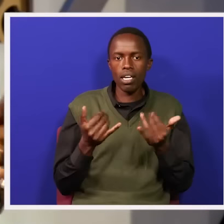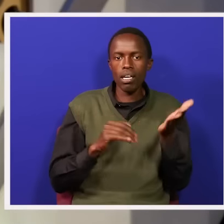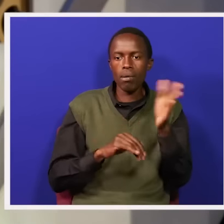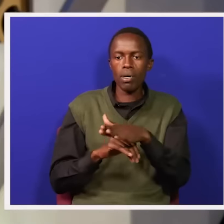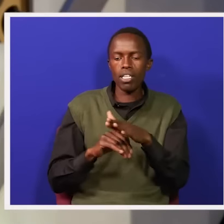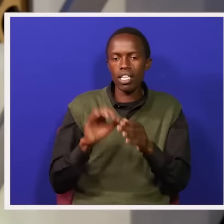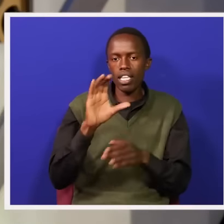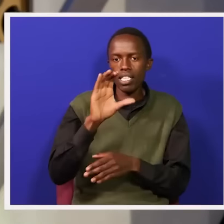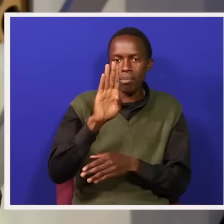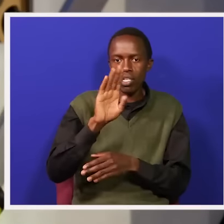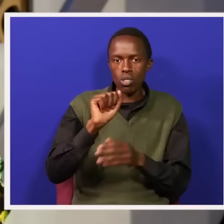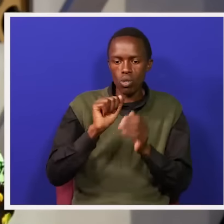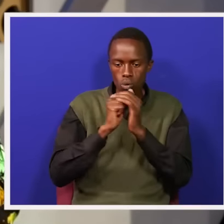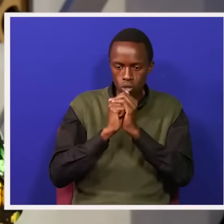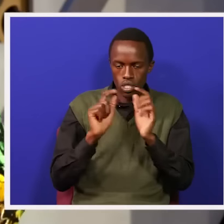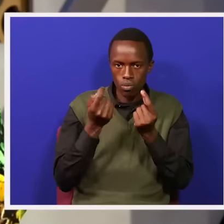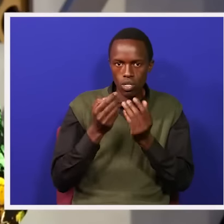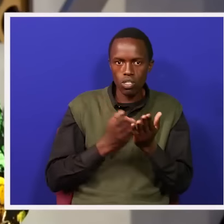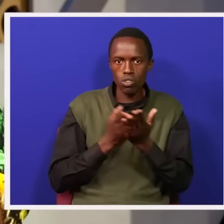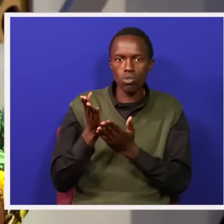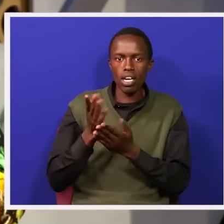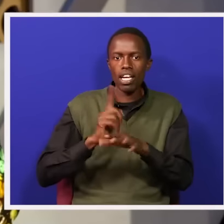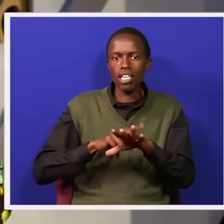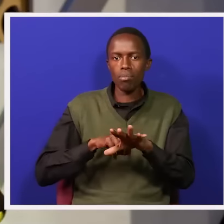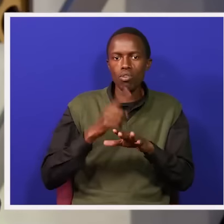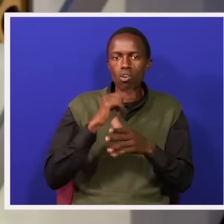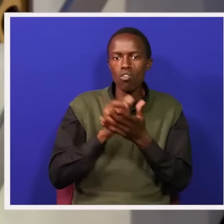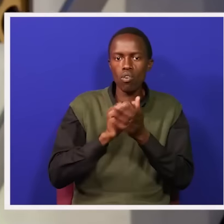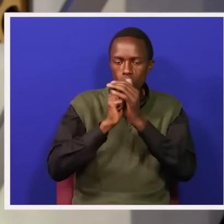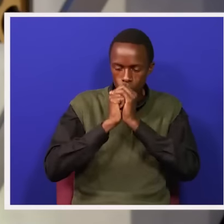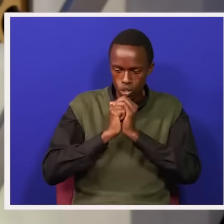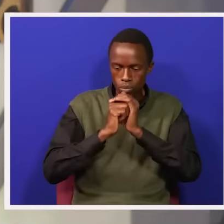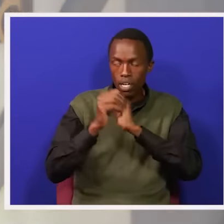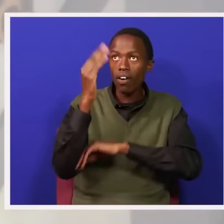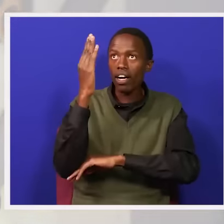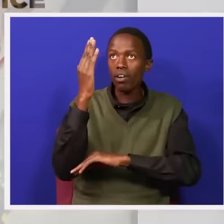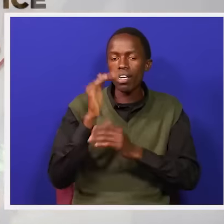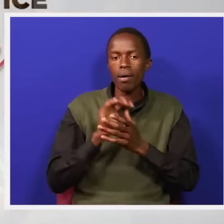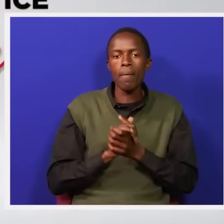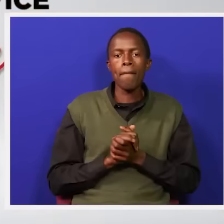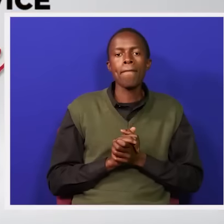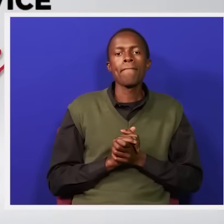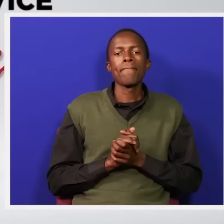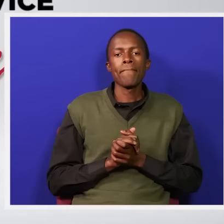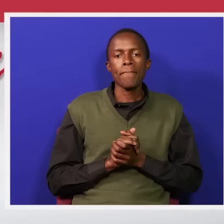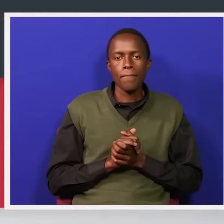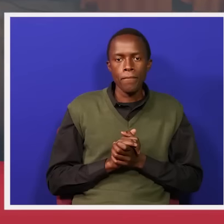to invite back the CBS worship team to take us through another session of worshiping our God.